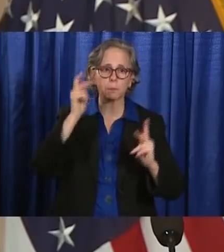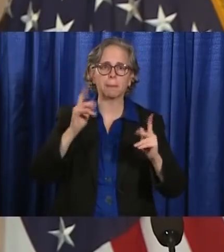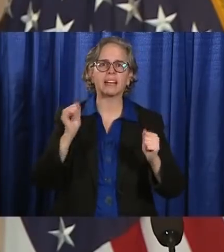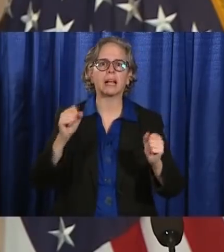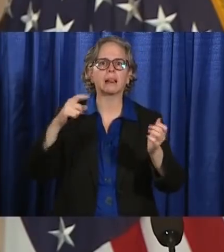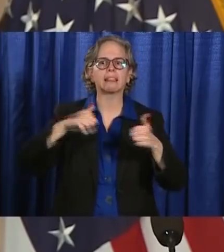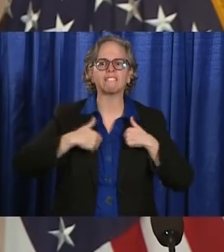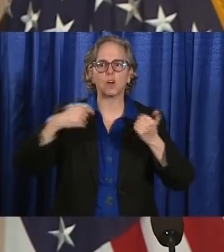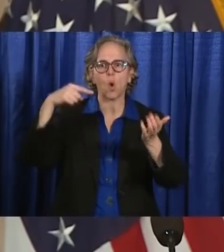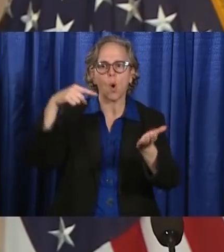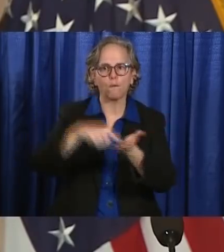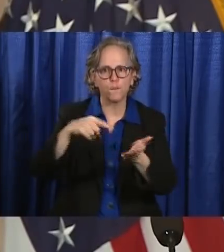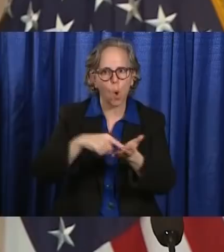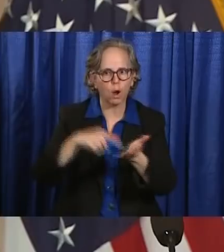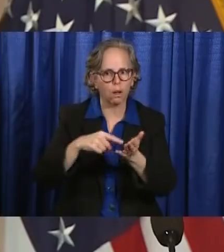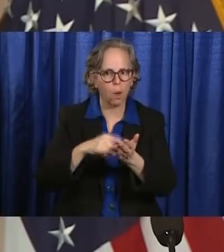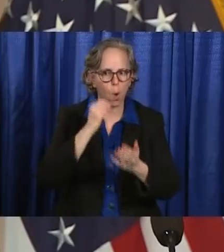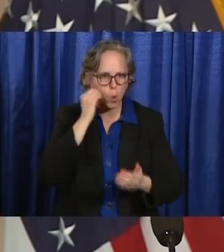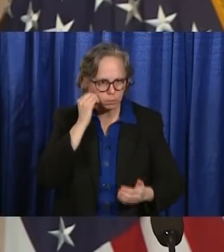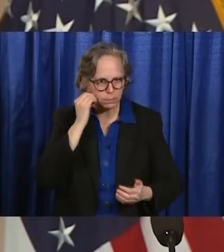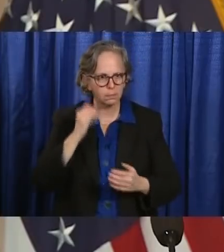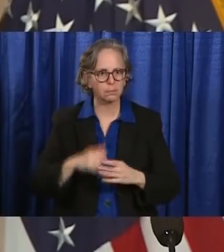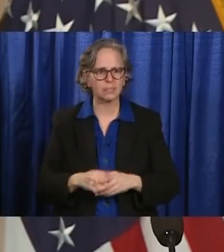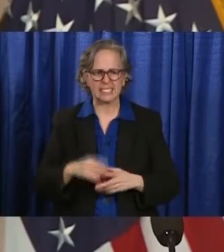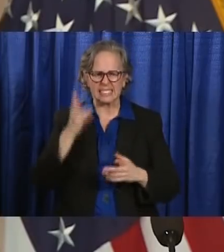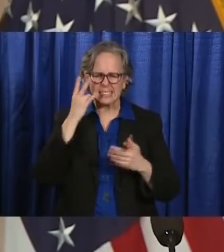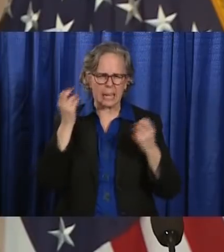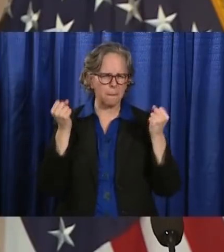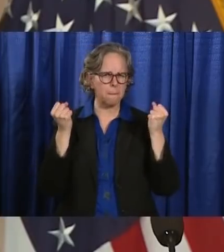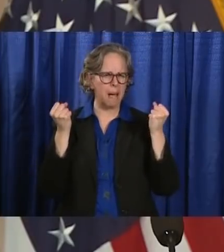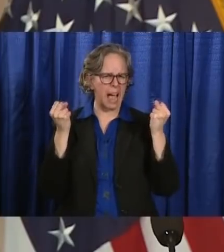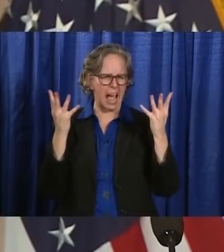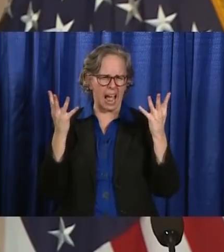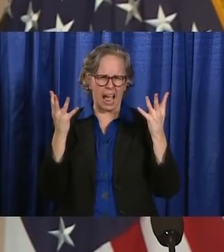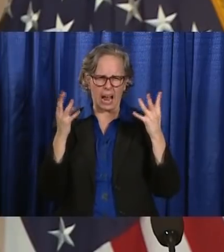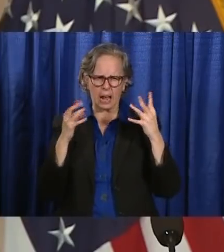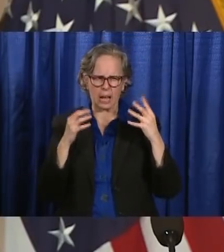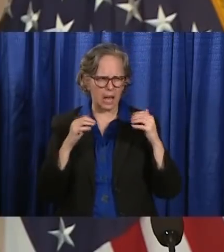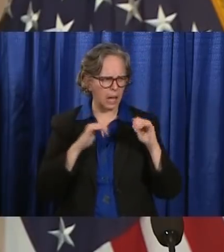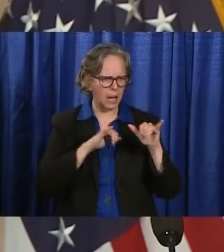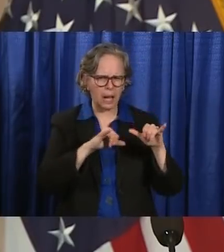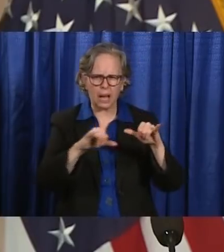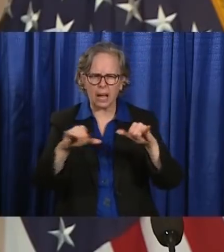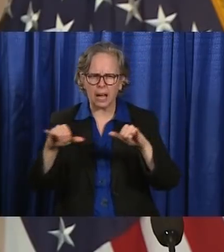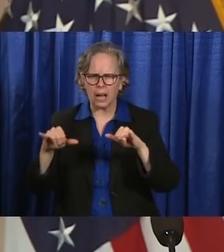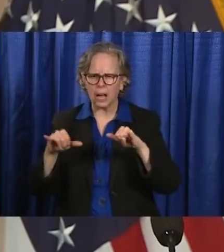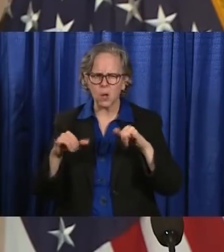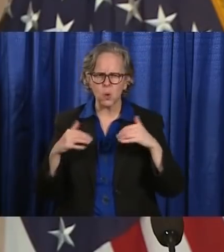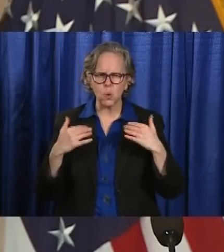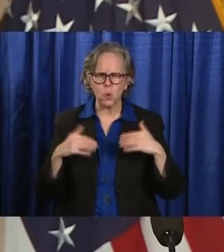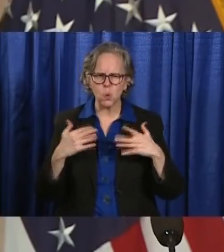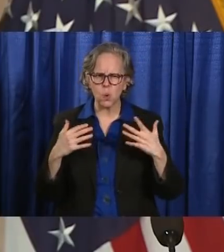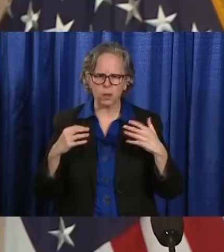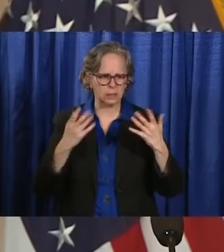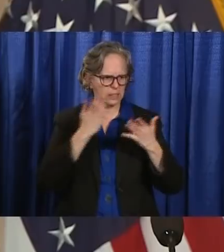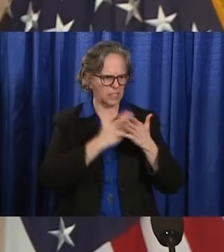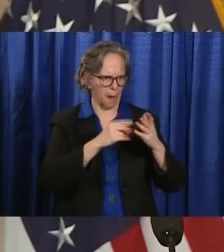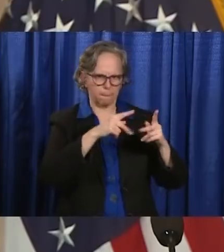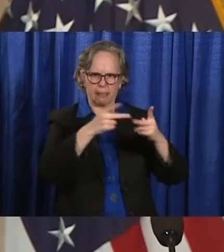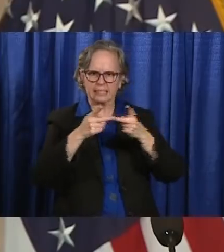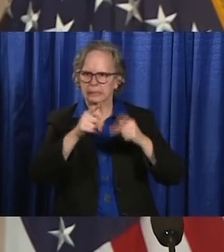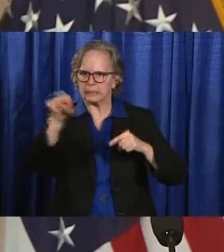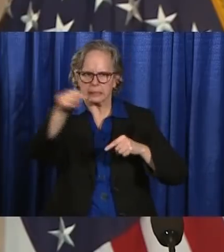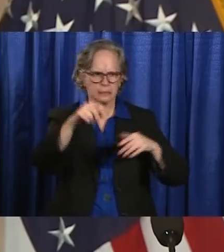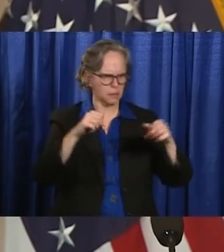you can see that the commonality here is that these are all congregate settings. And so we've had to put in place measures to ensure